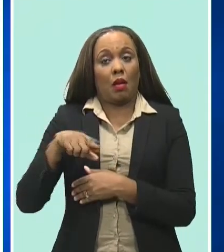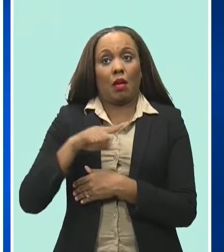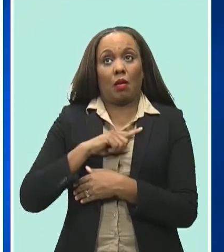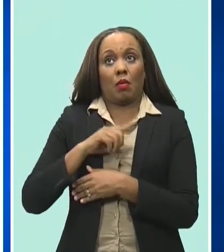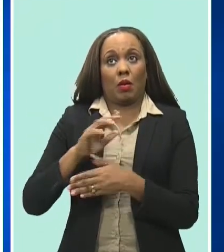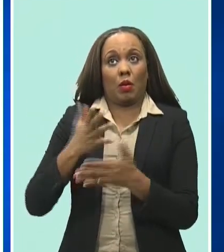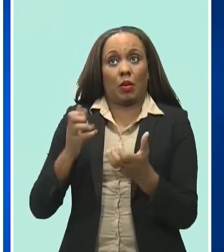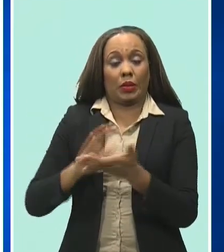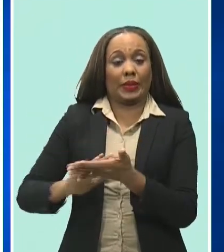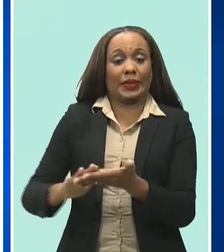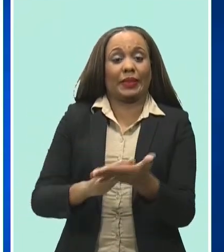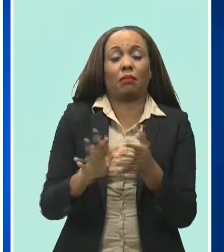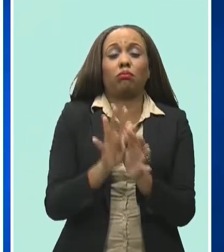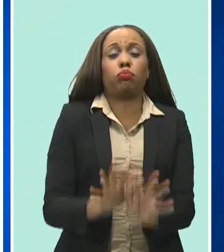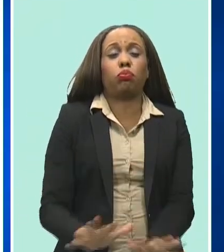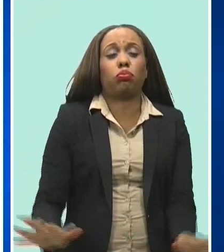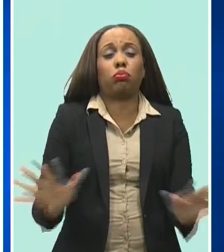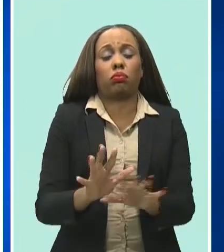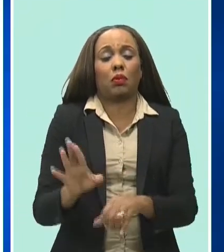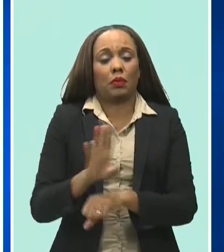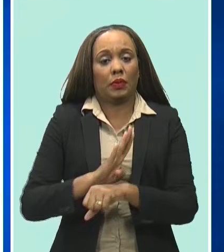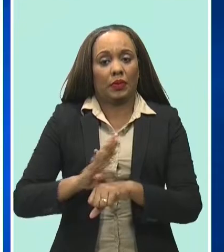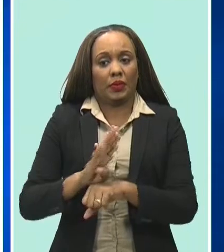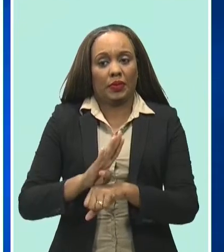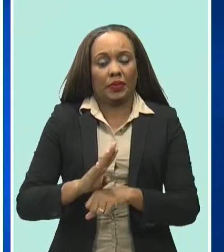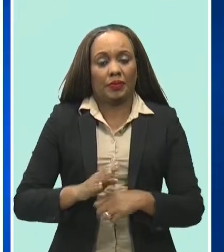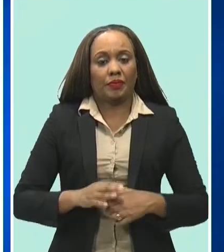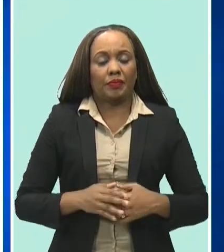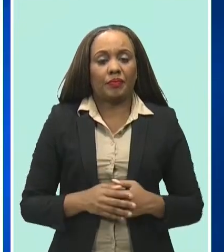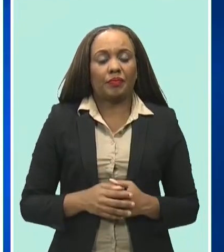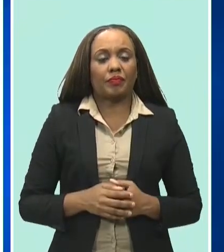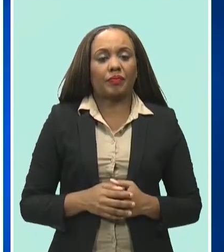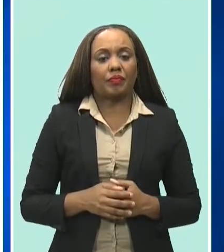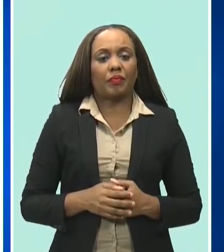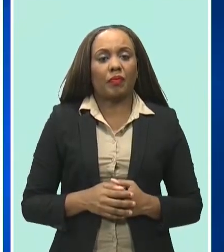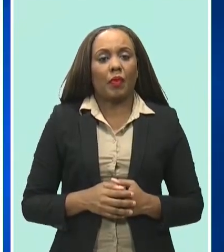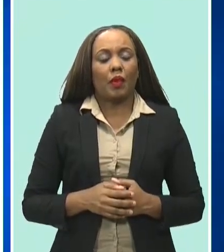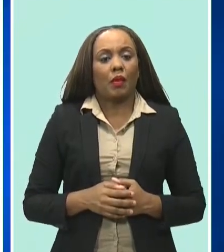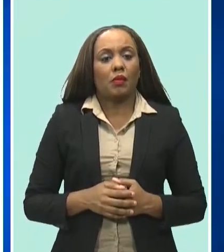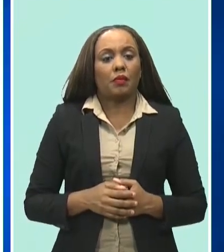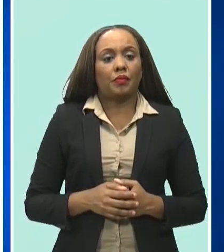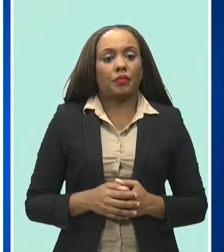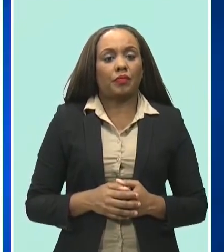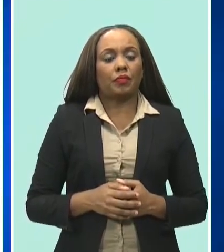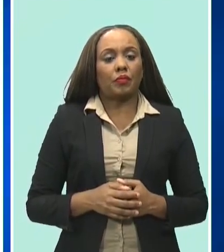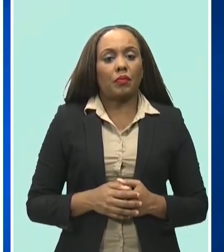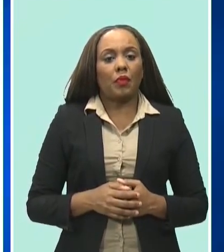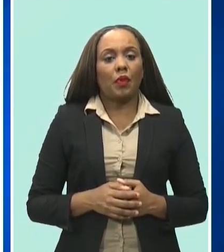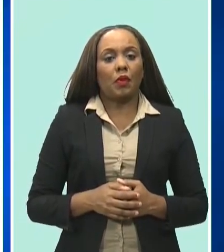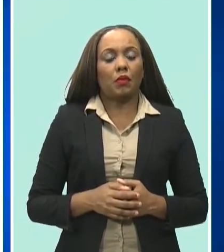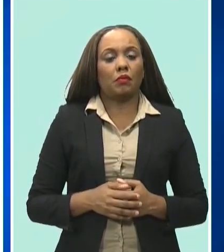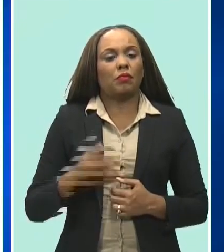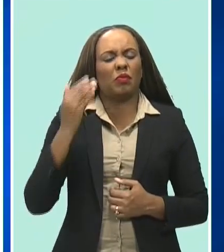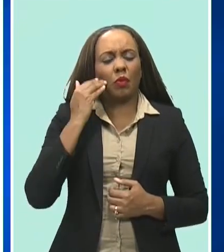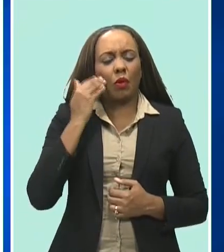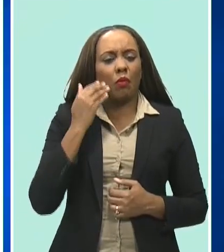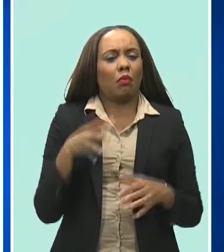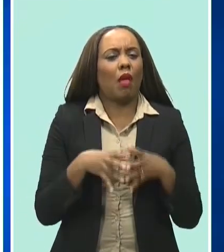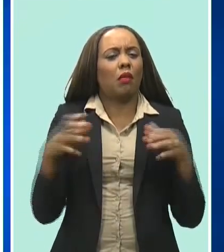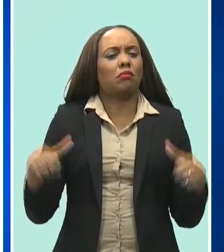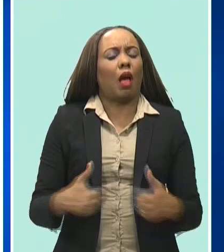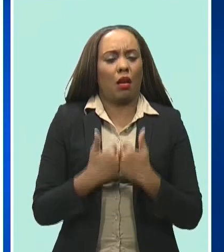area across Barbados. Because of the challenges in relation to financial